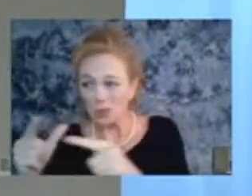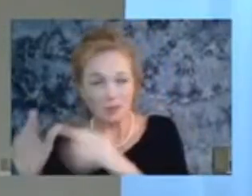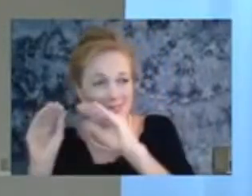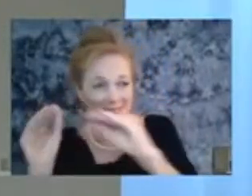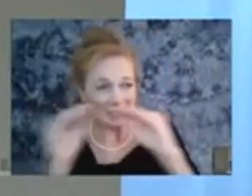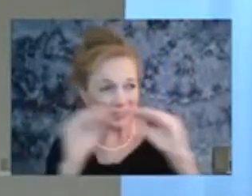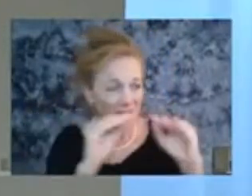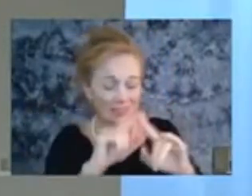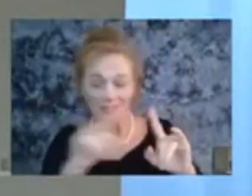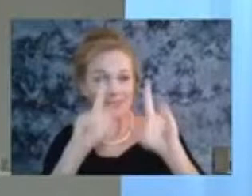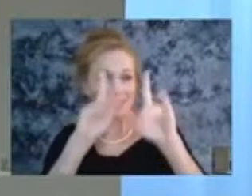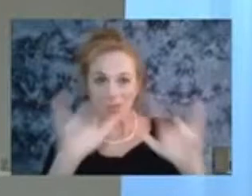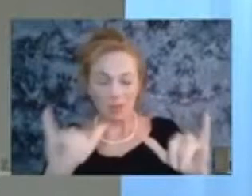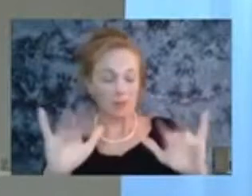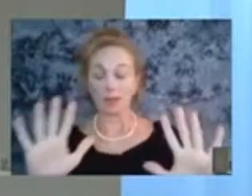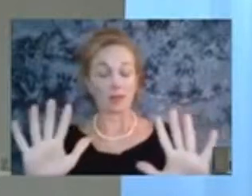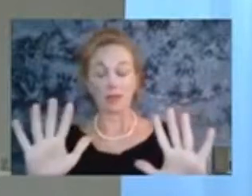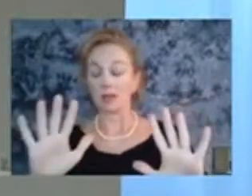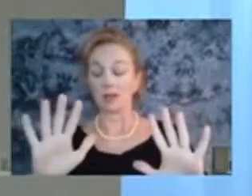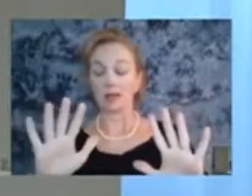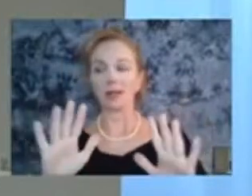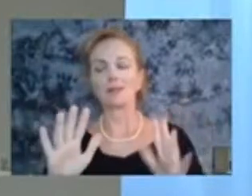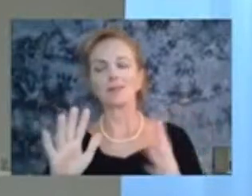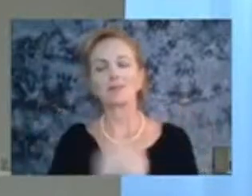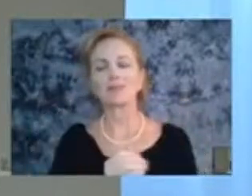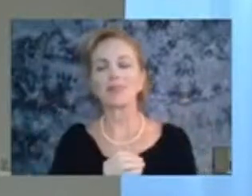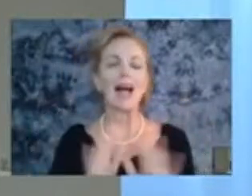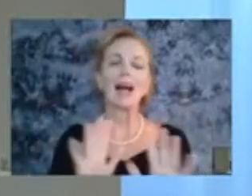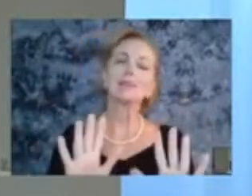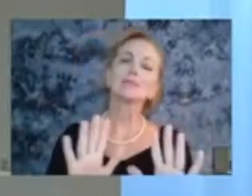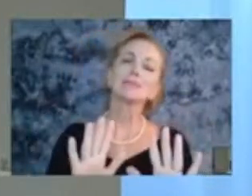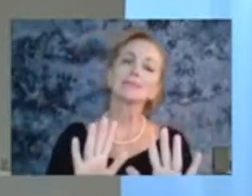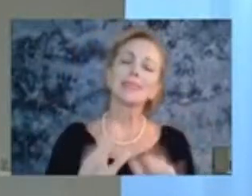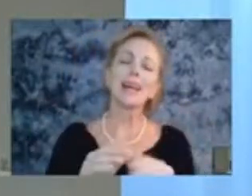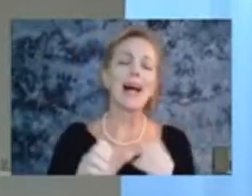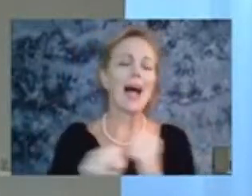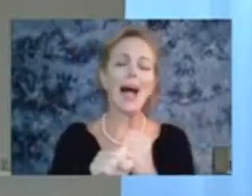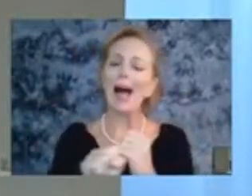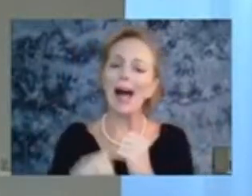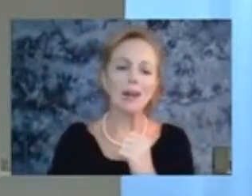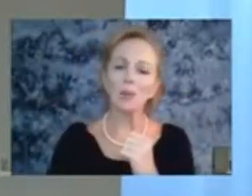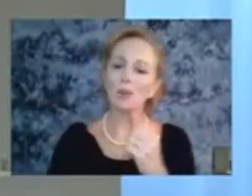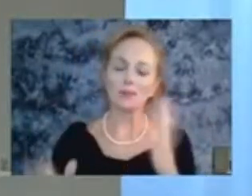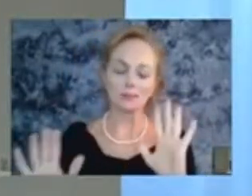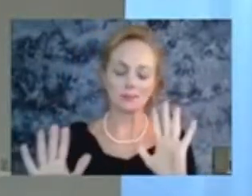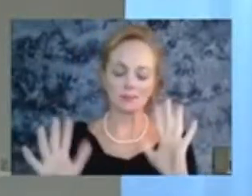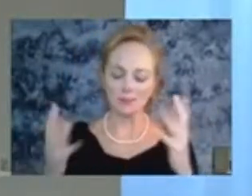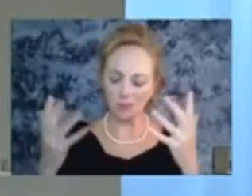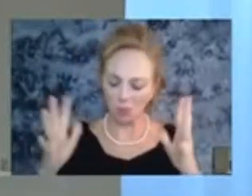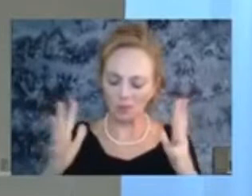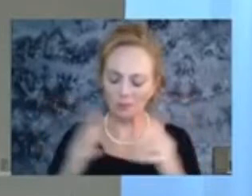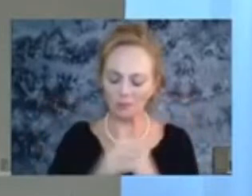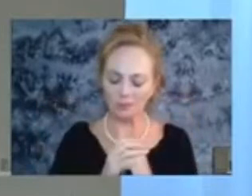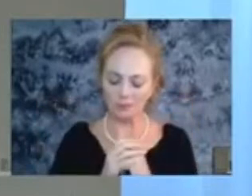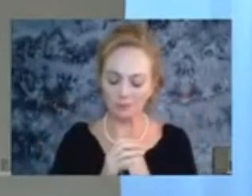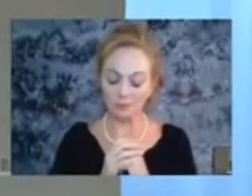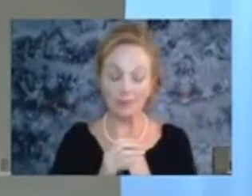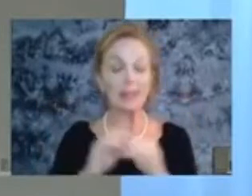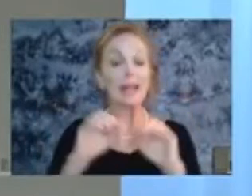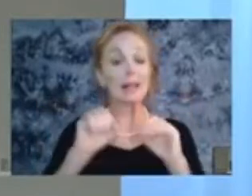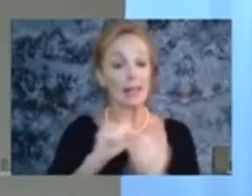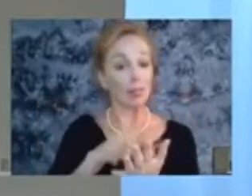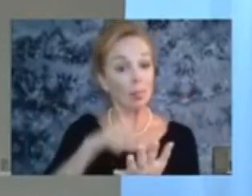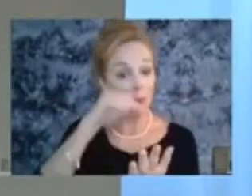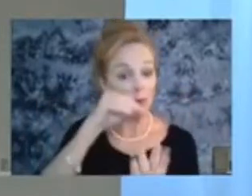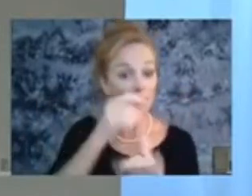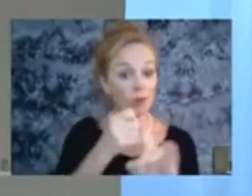So that being said, I don't want to go too long here, because I think that if what we can learn from today is that there has had